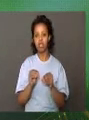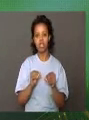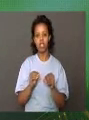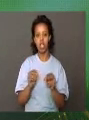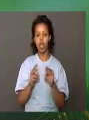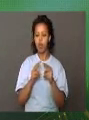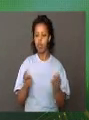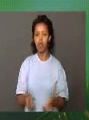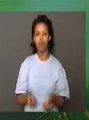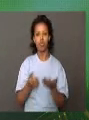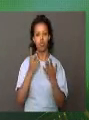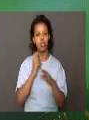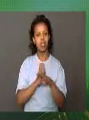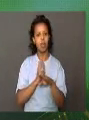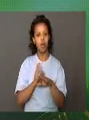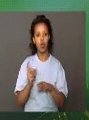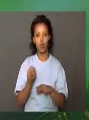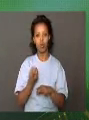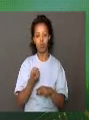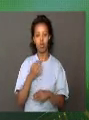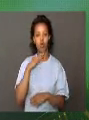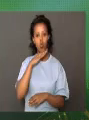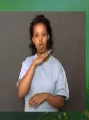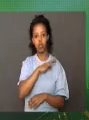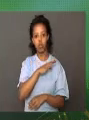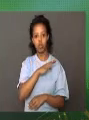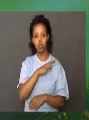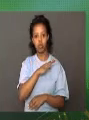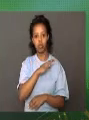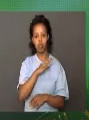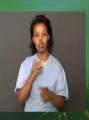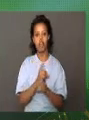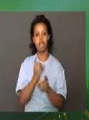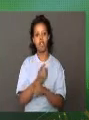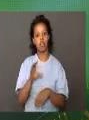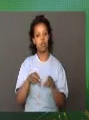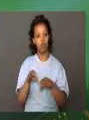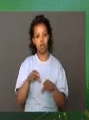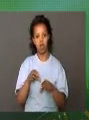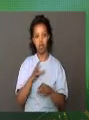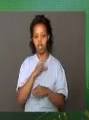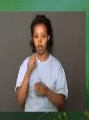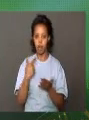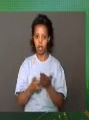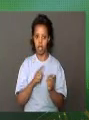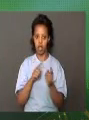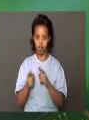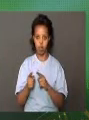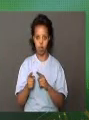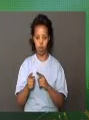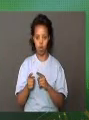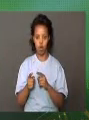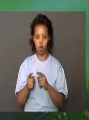of sewage and wastewater that requires treatment before